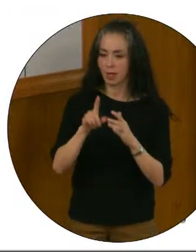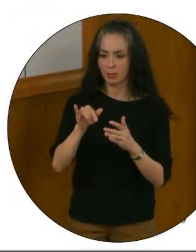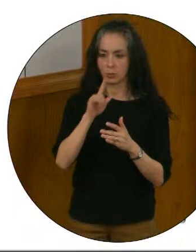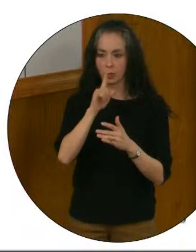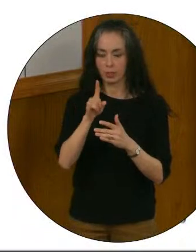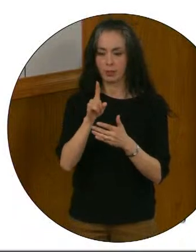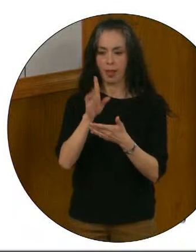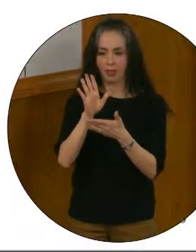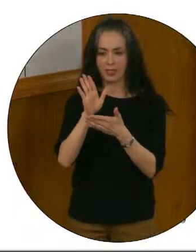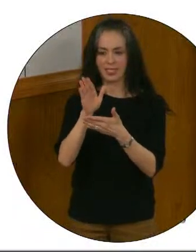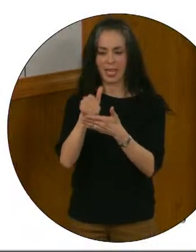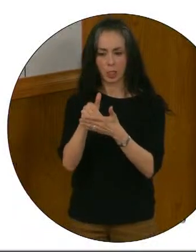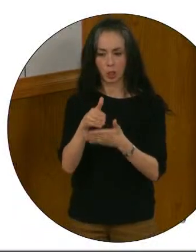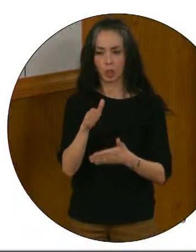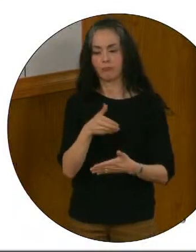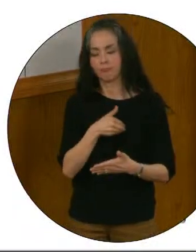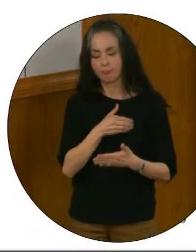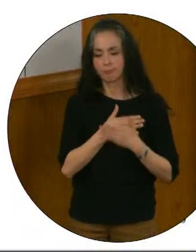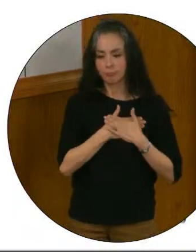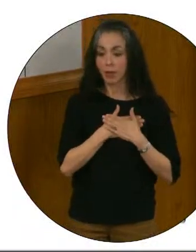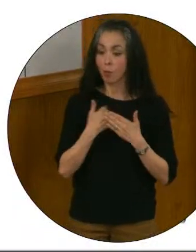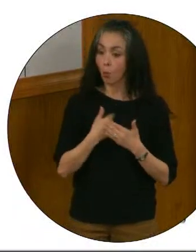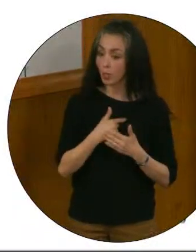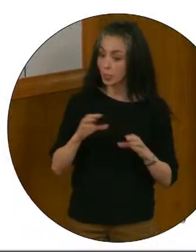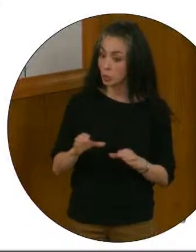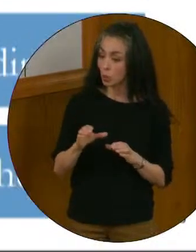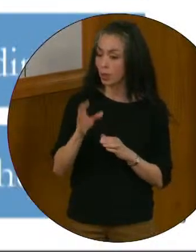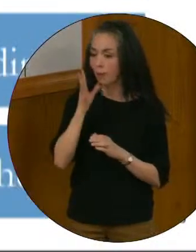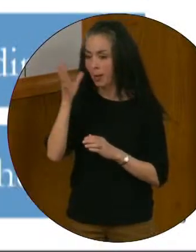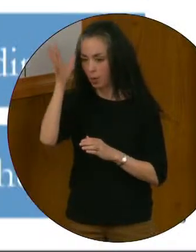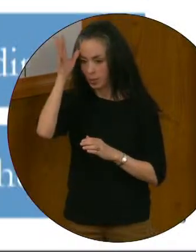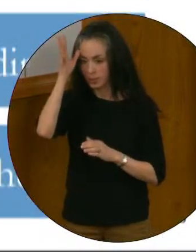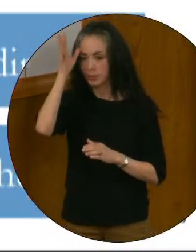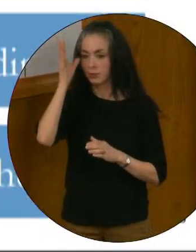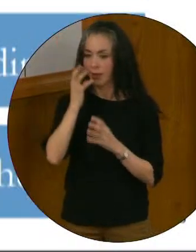of not only what we do, but what our parents value.